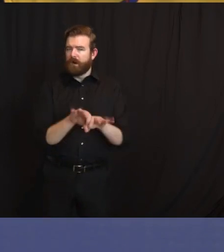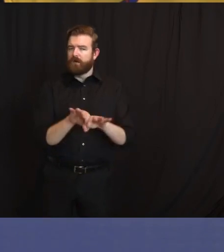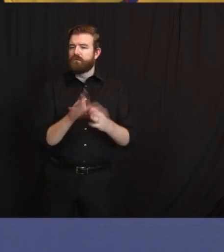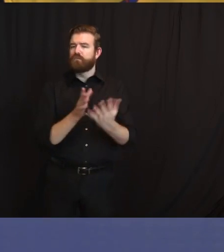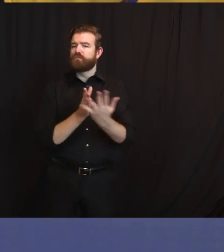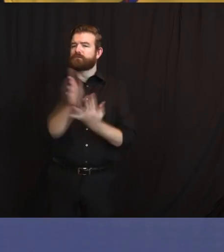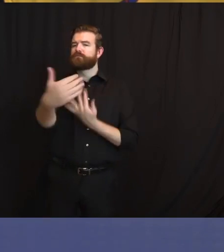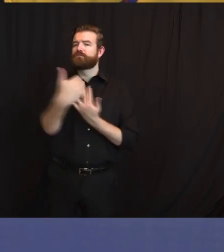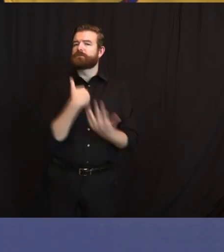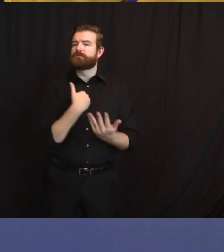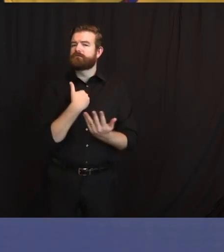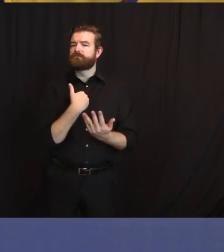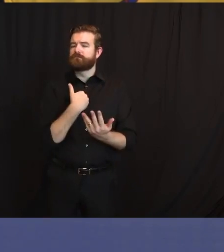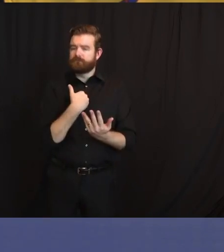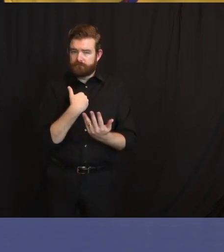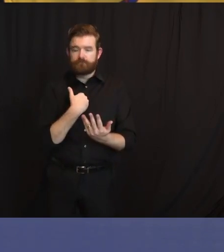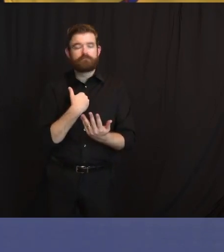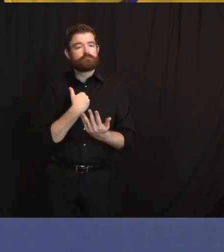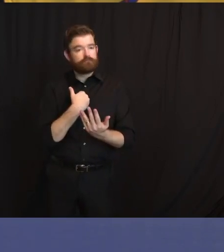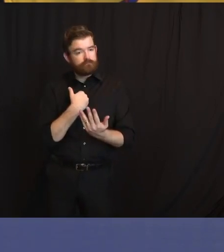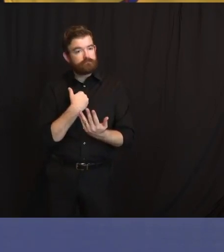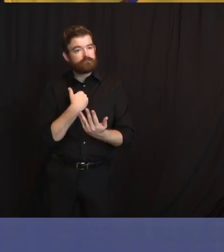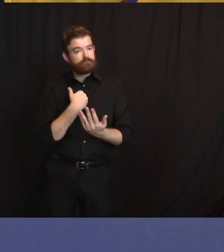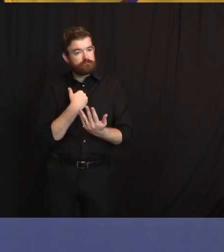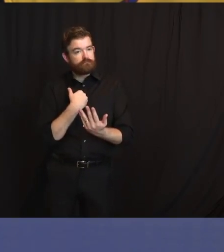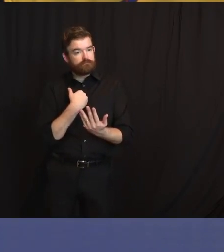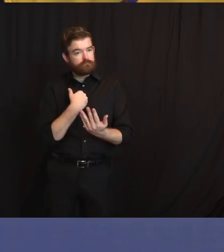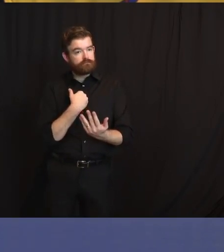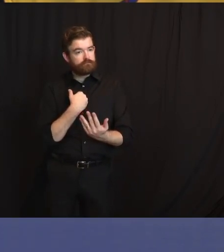as a general comment.